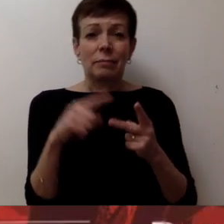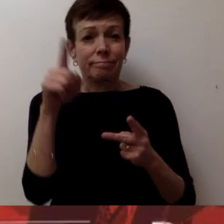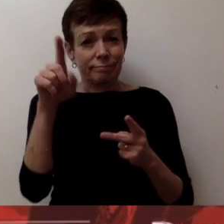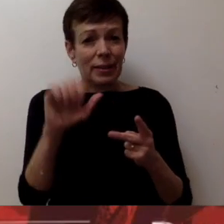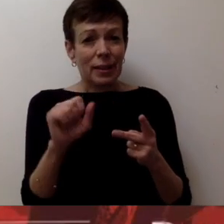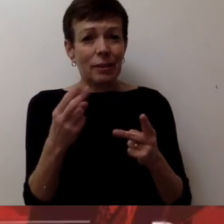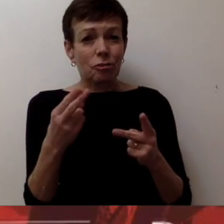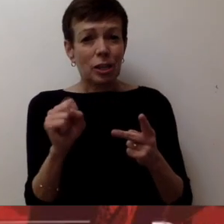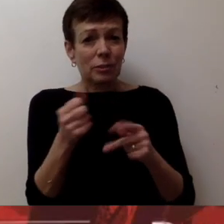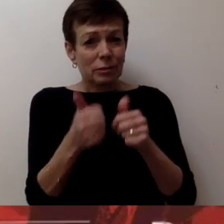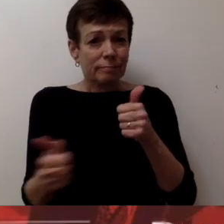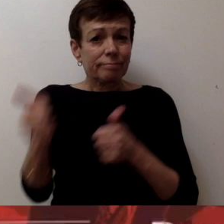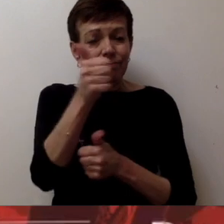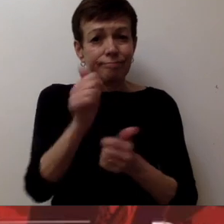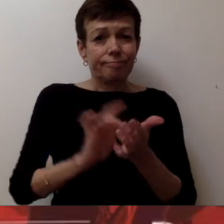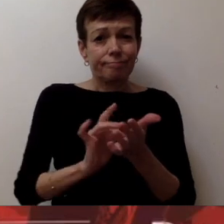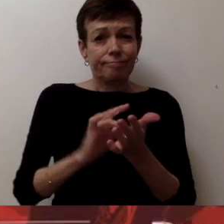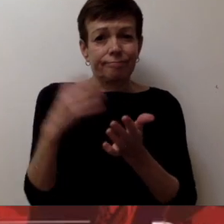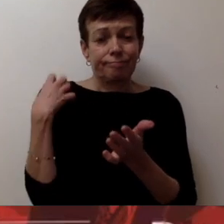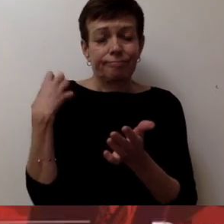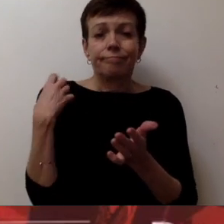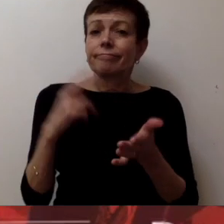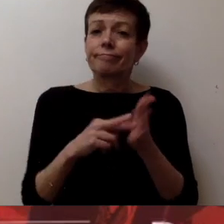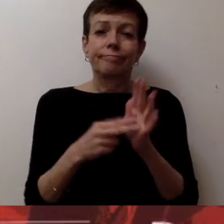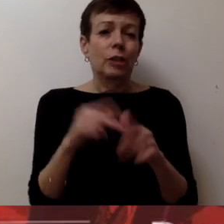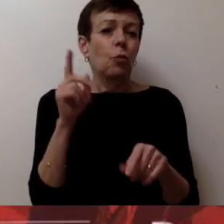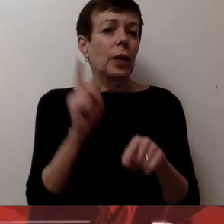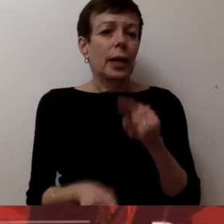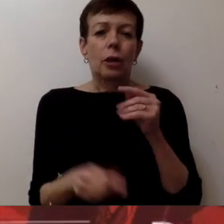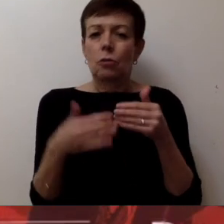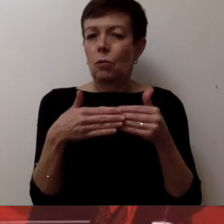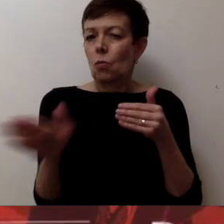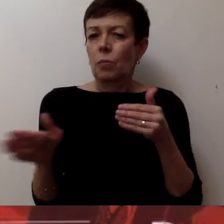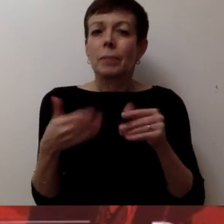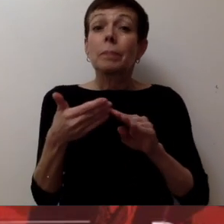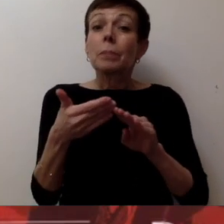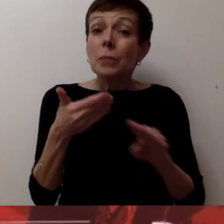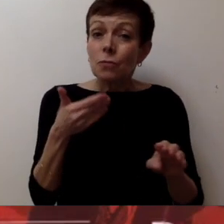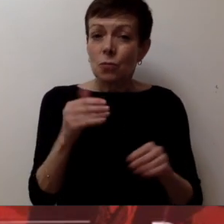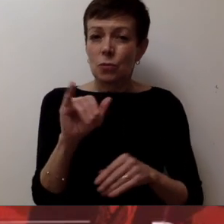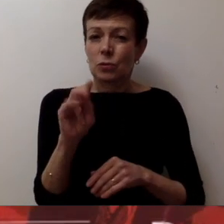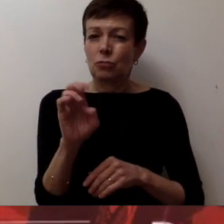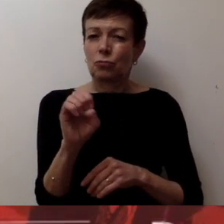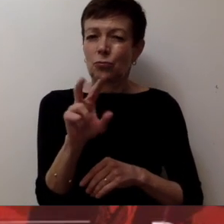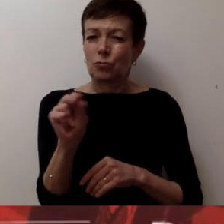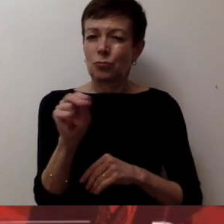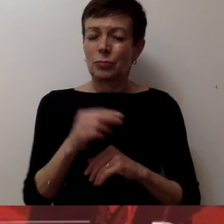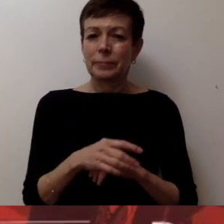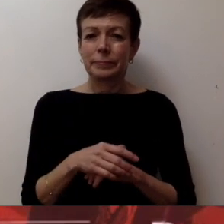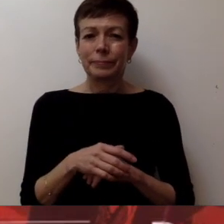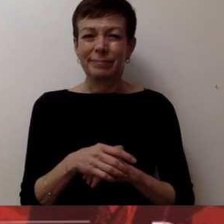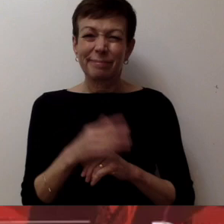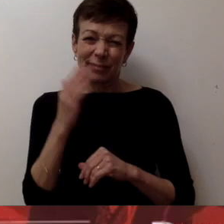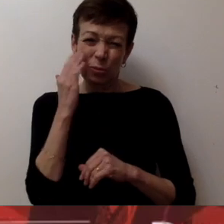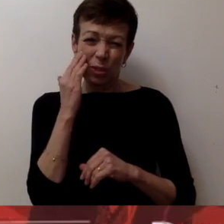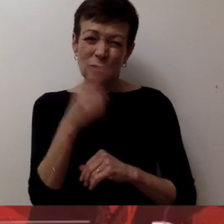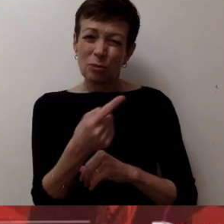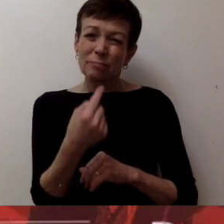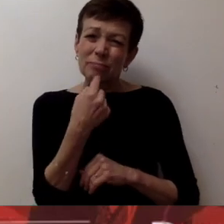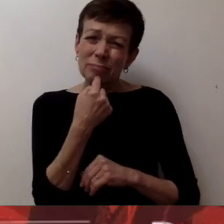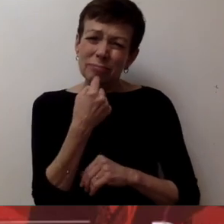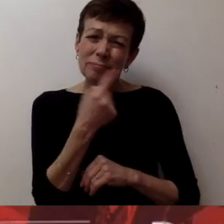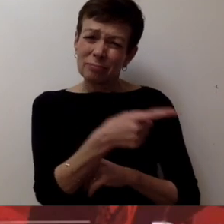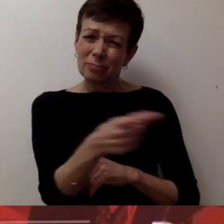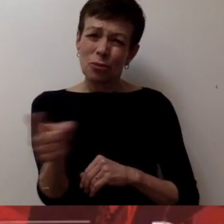Health, we have not approved this event to open prior to June 30th. We know that cancellations and closures